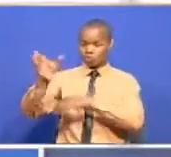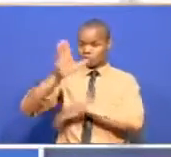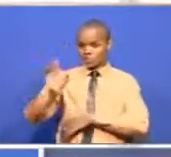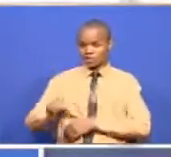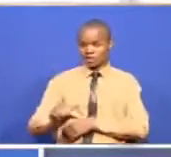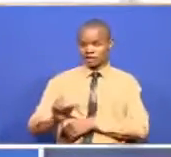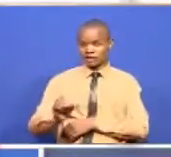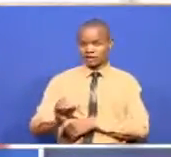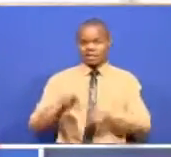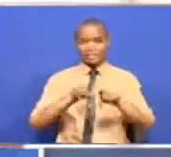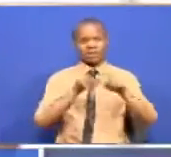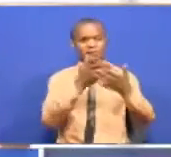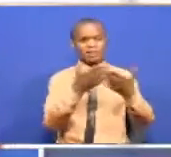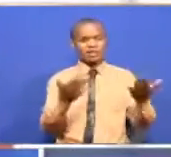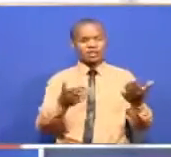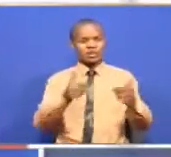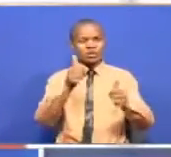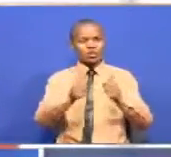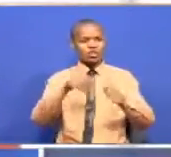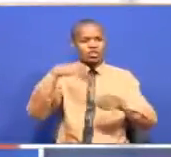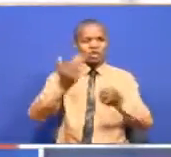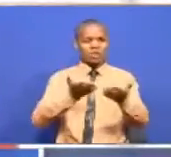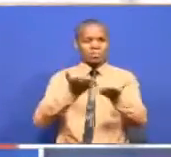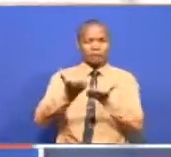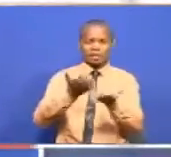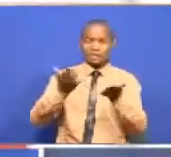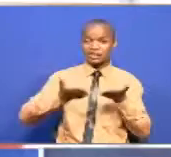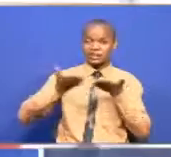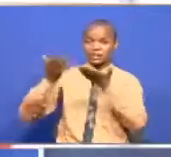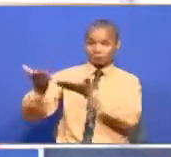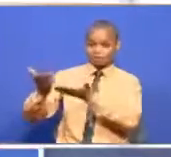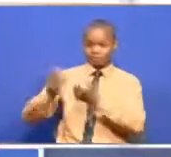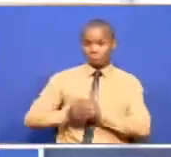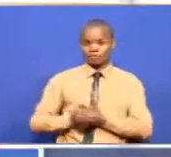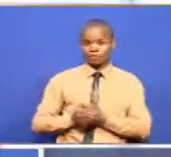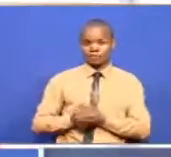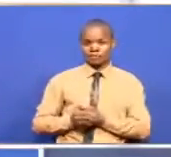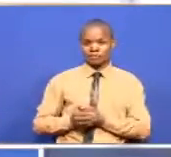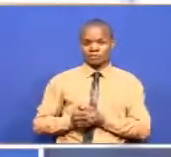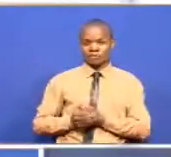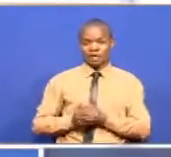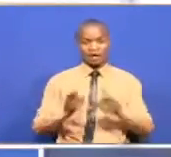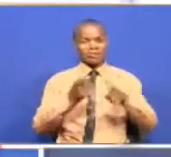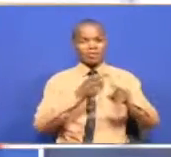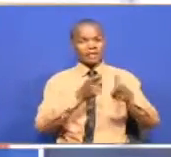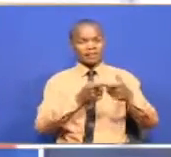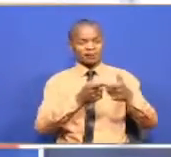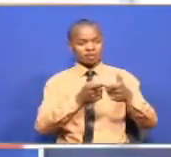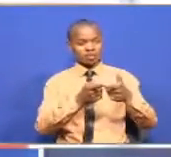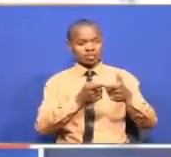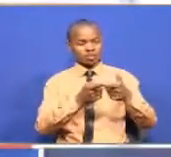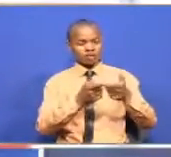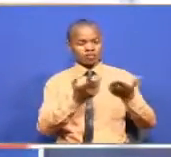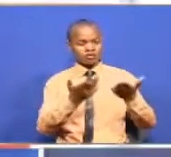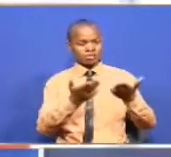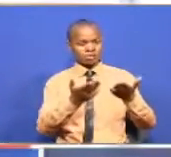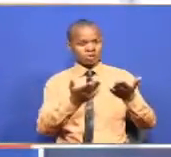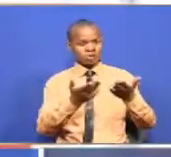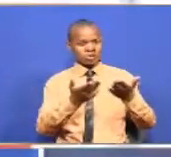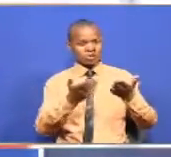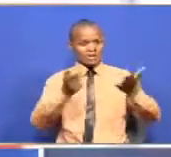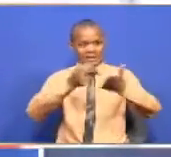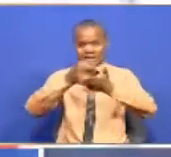of the things that we currently sell, or even 5%, the amount of potential in